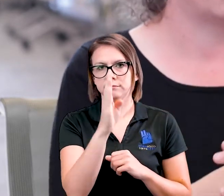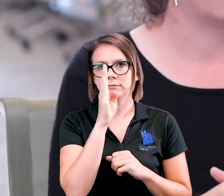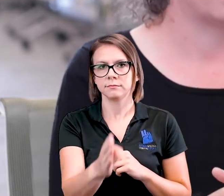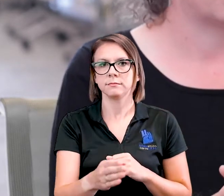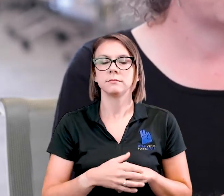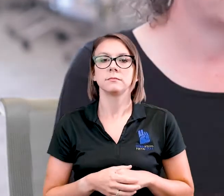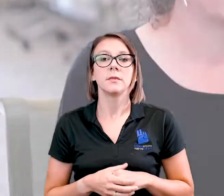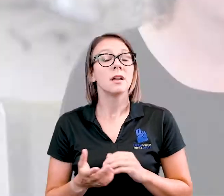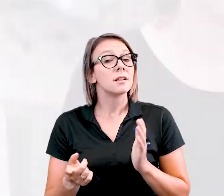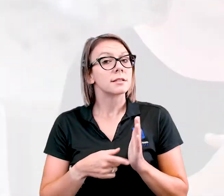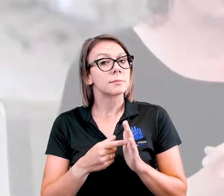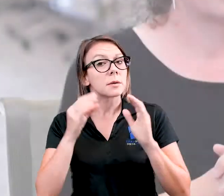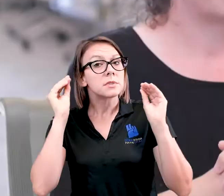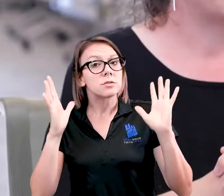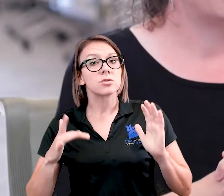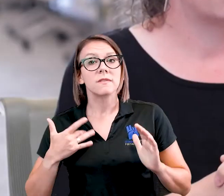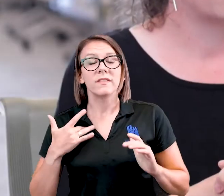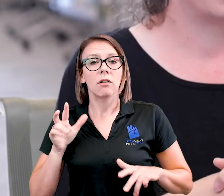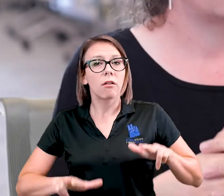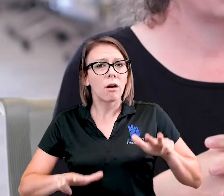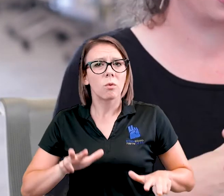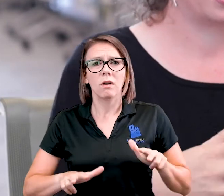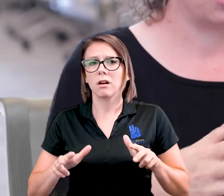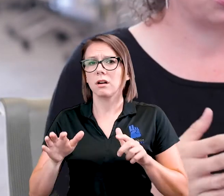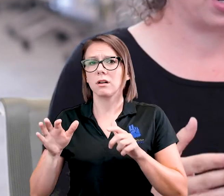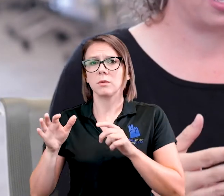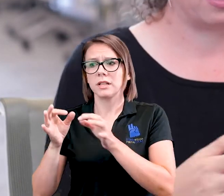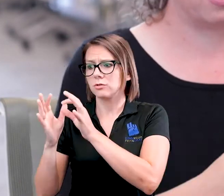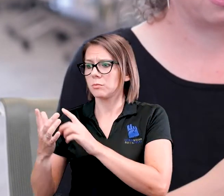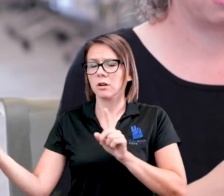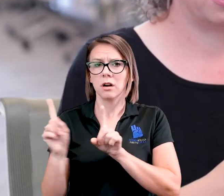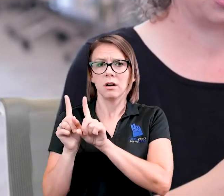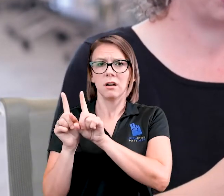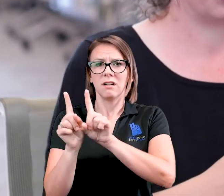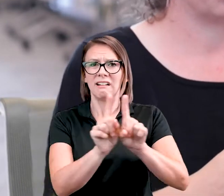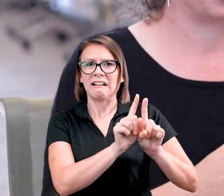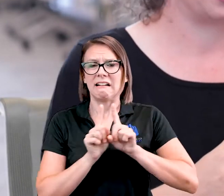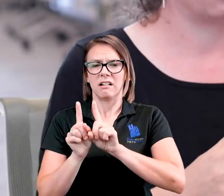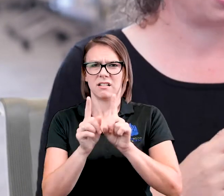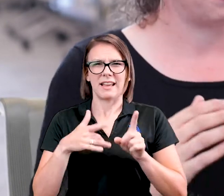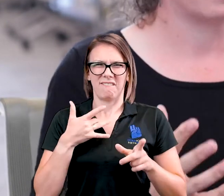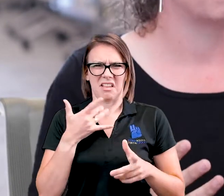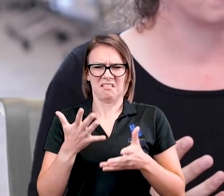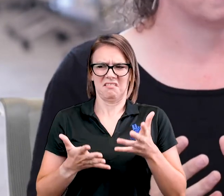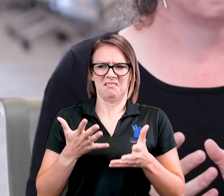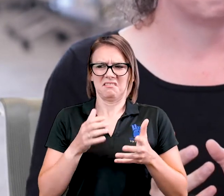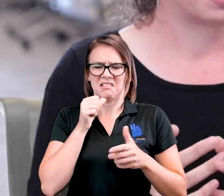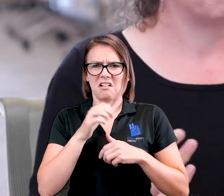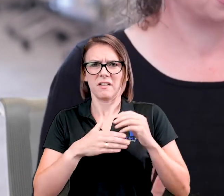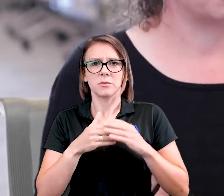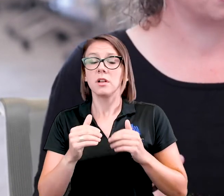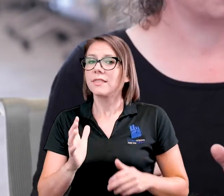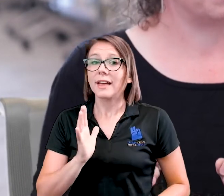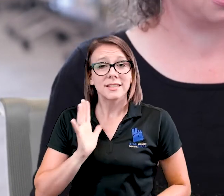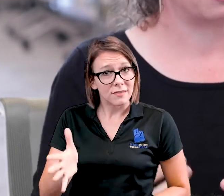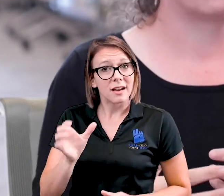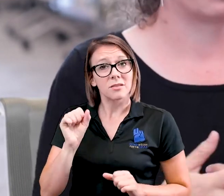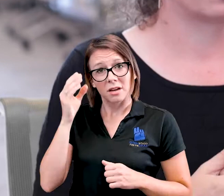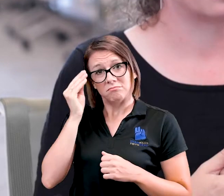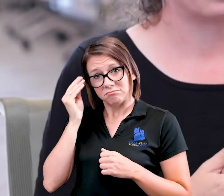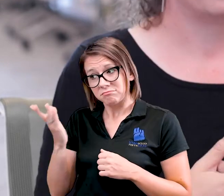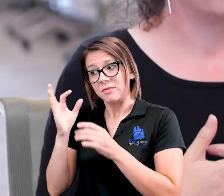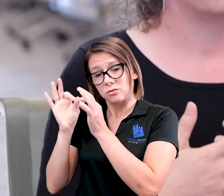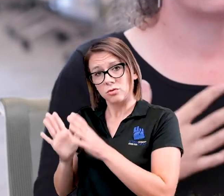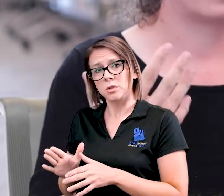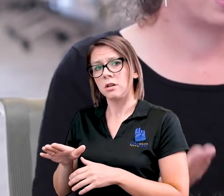deaf student and the interpreter. I know some teachers, they don't like it when interpreters are standing right by them. That makes them a little bit